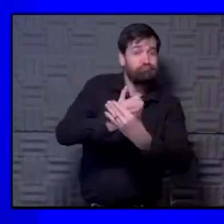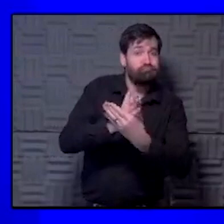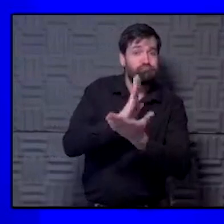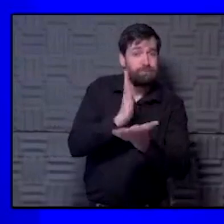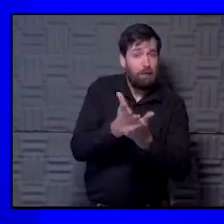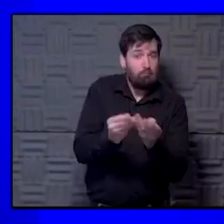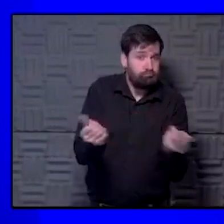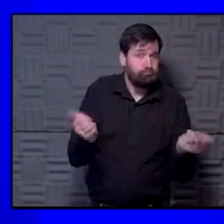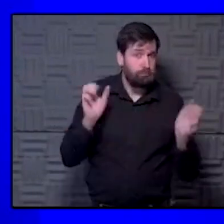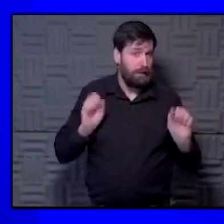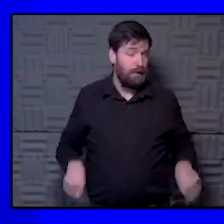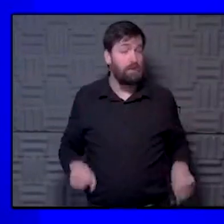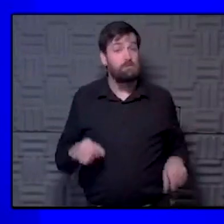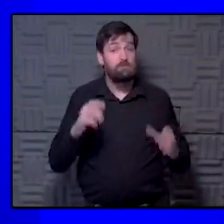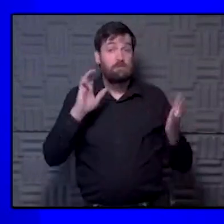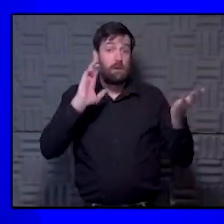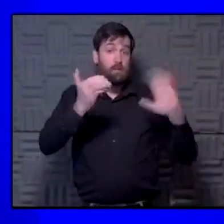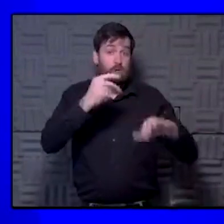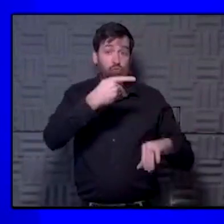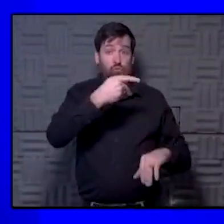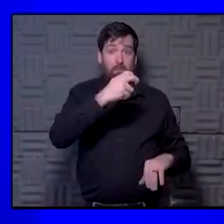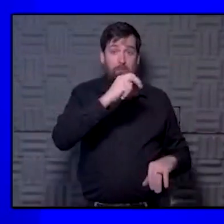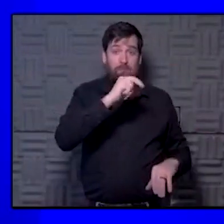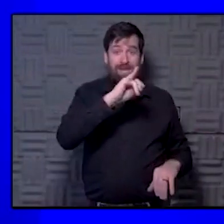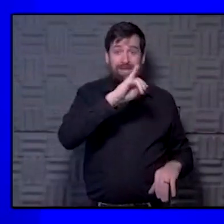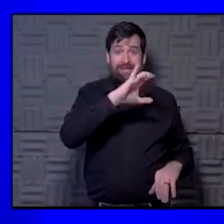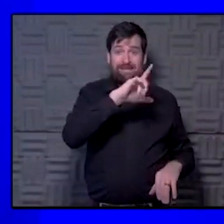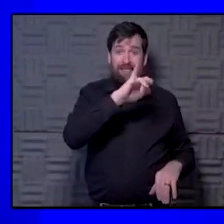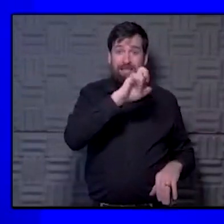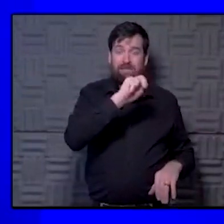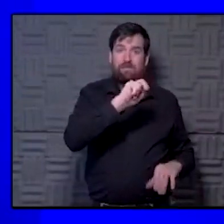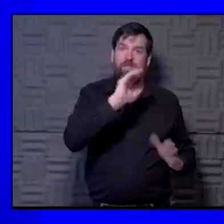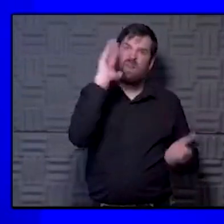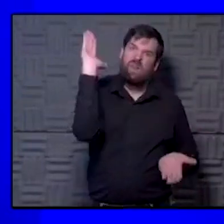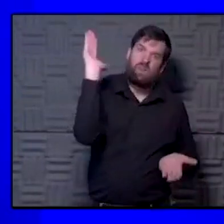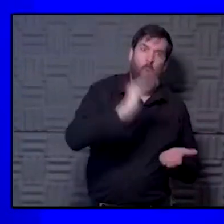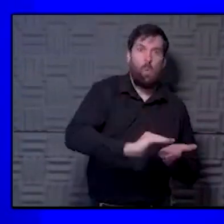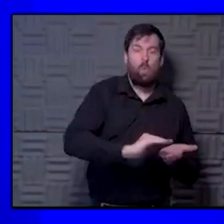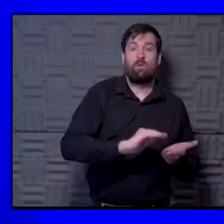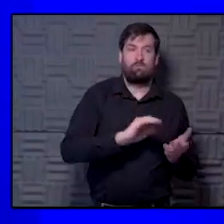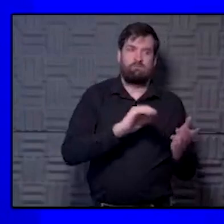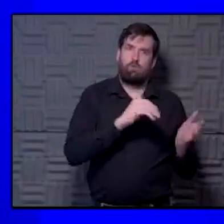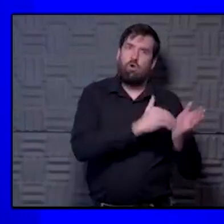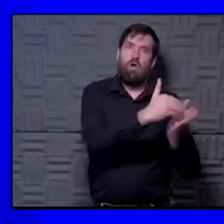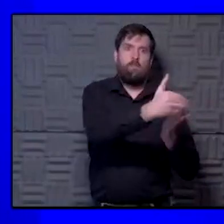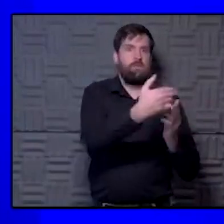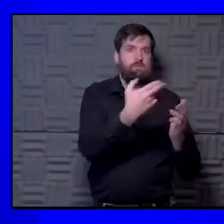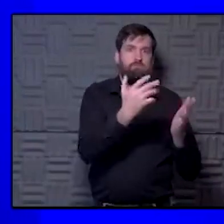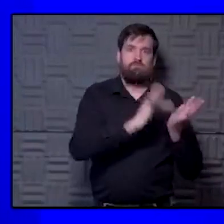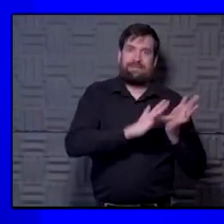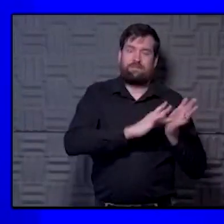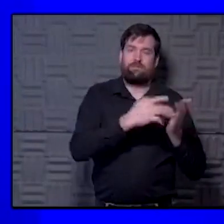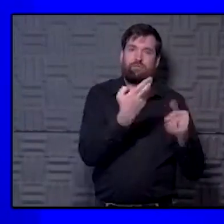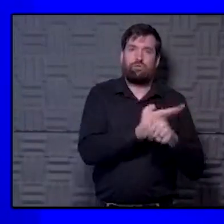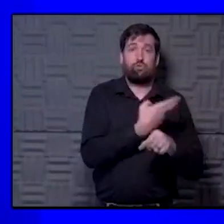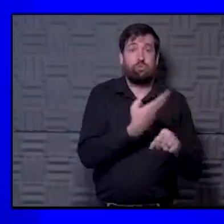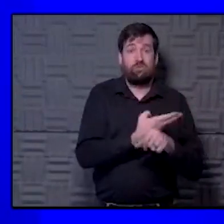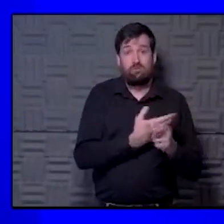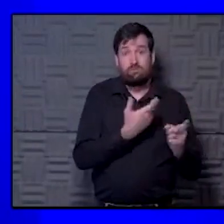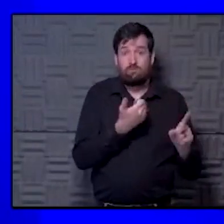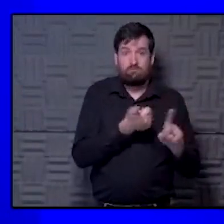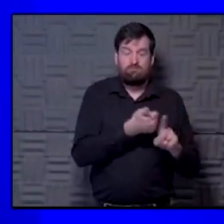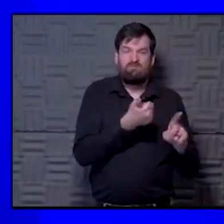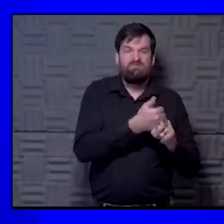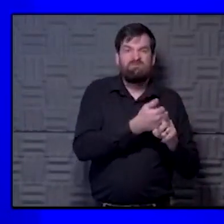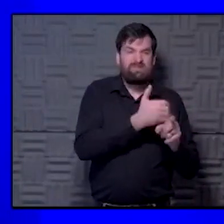so related to penicillin, this is much lower than penicillin. Penicillin is a really common antibiotic. We use it and its relatives